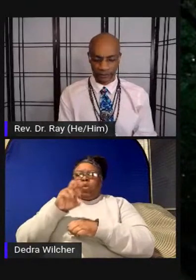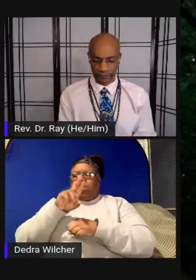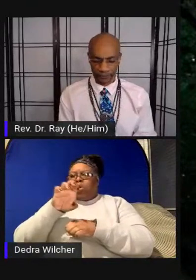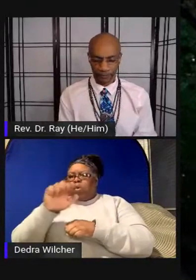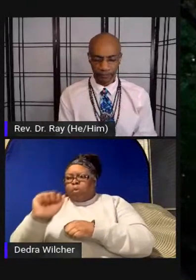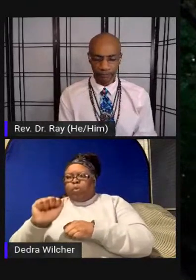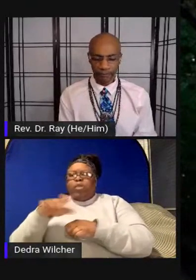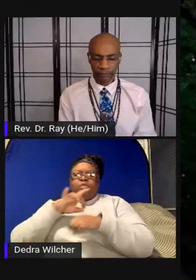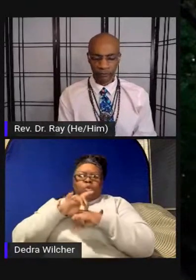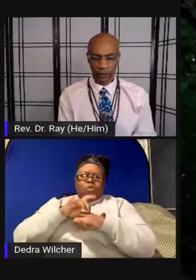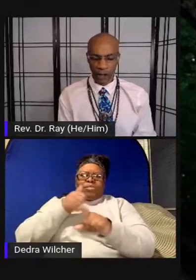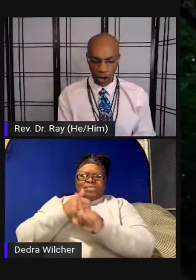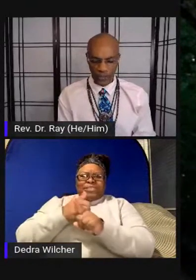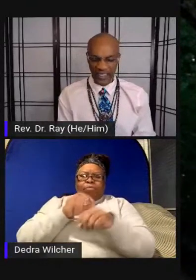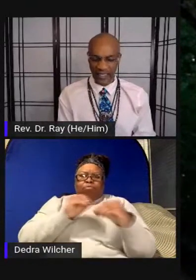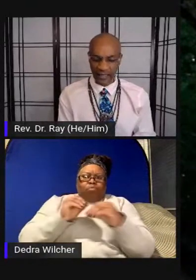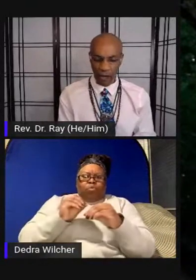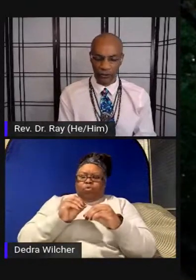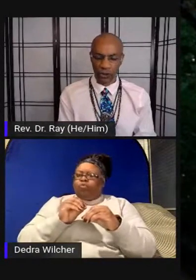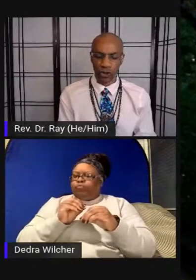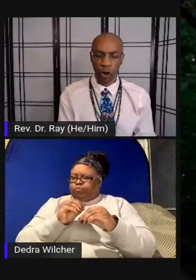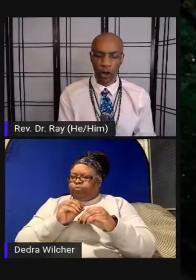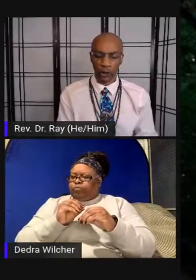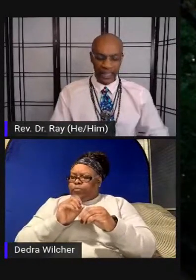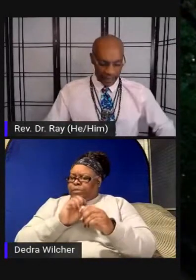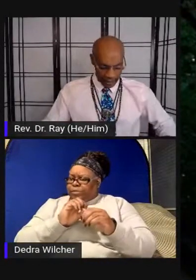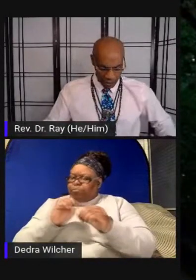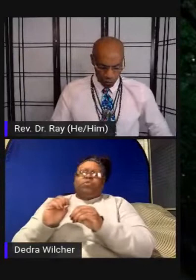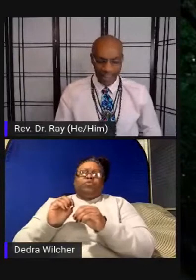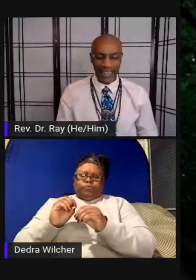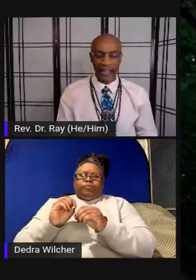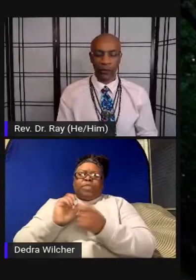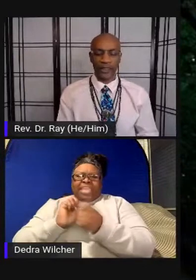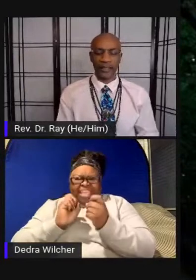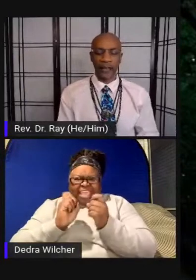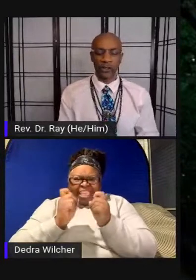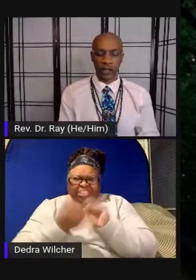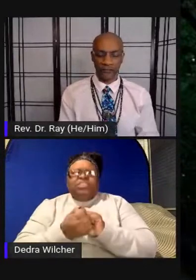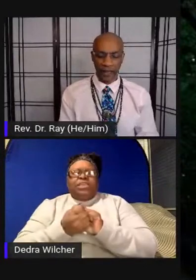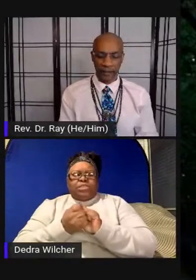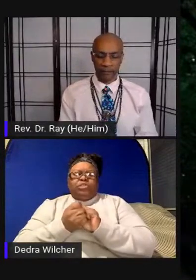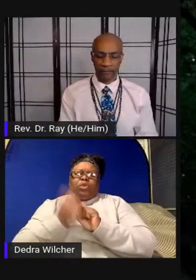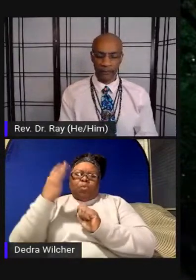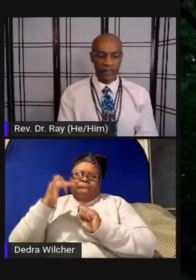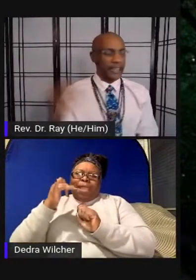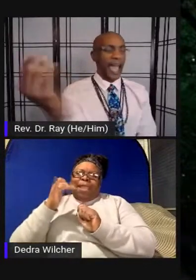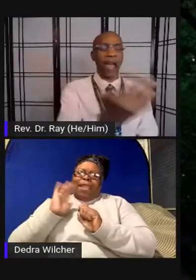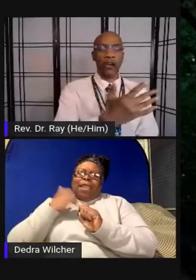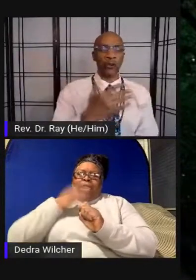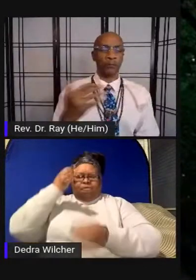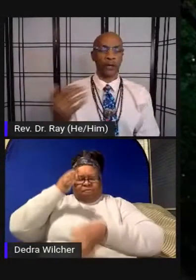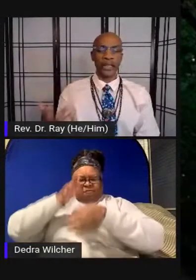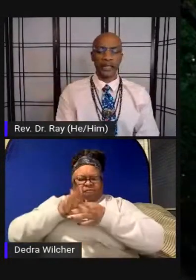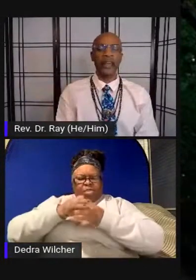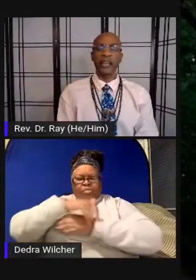itself. The earth itself, the soil is radiating with this energy of faith. The air